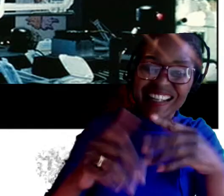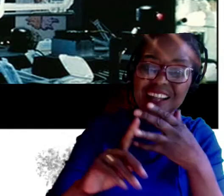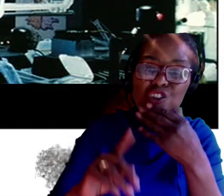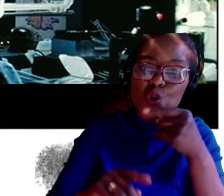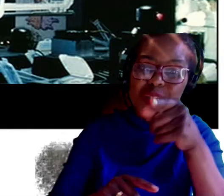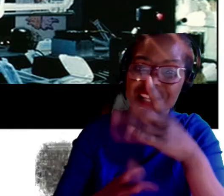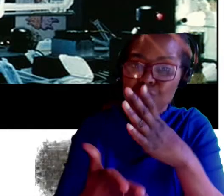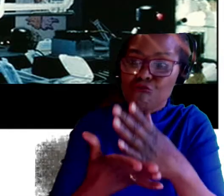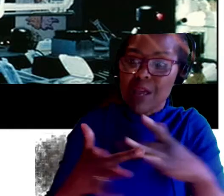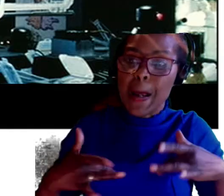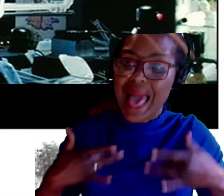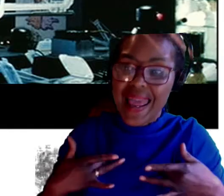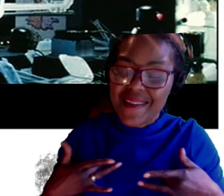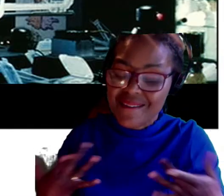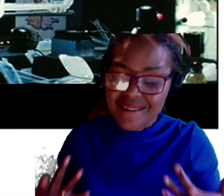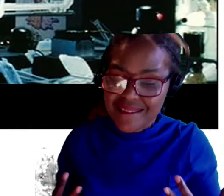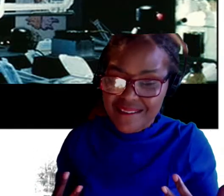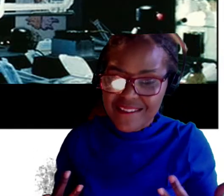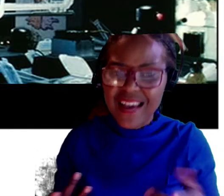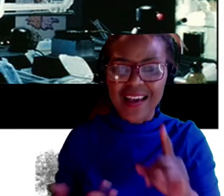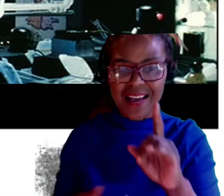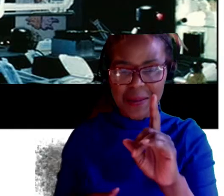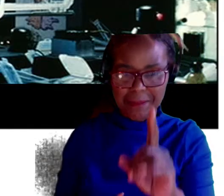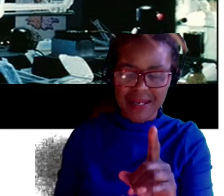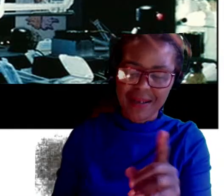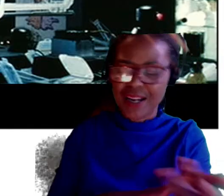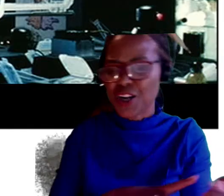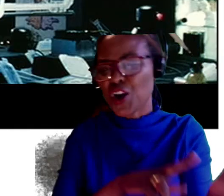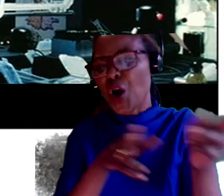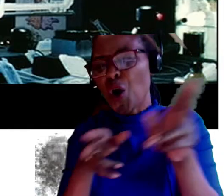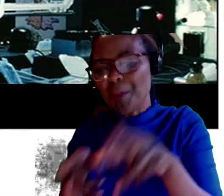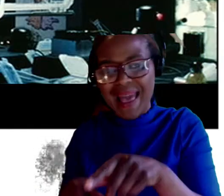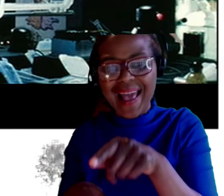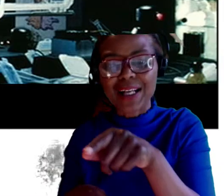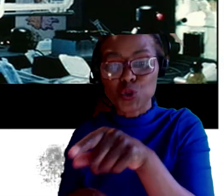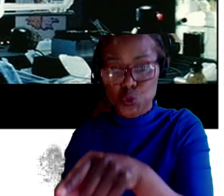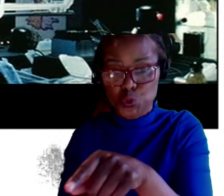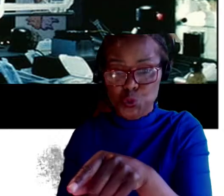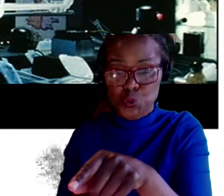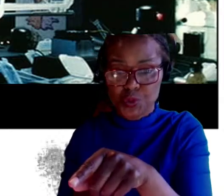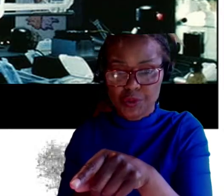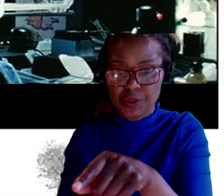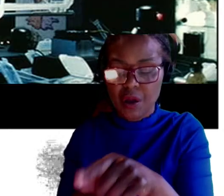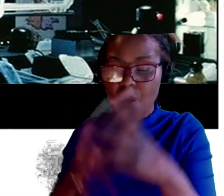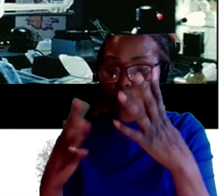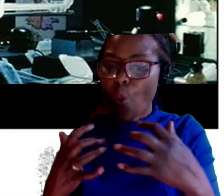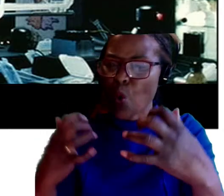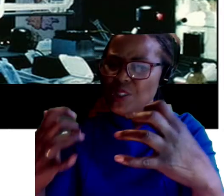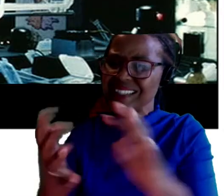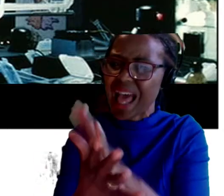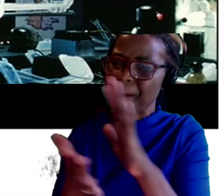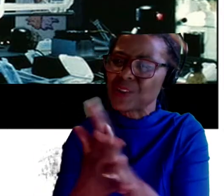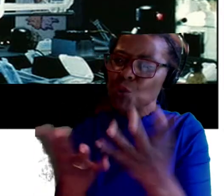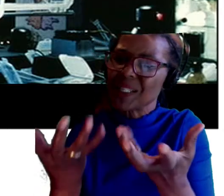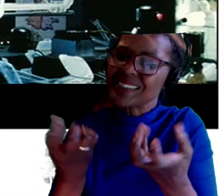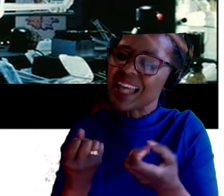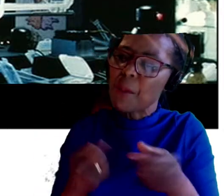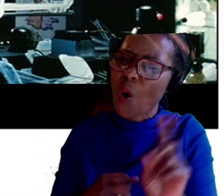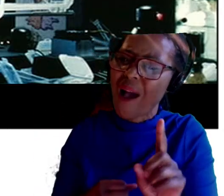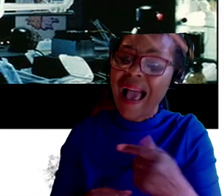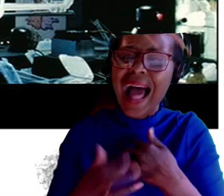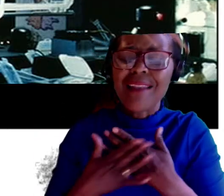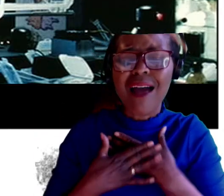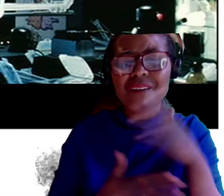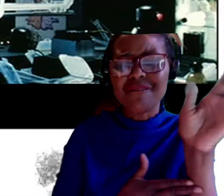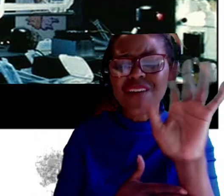this returns me to that Overton window I mentioned of what audiences are happy to accept from sci-fi. I love that Minority Report film because